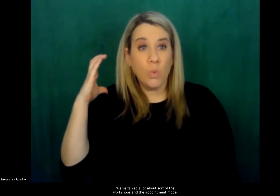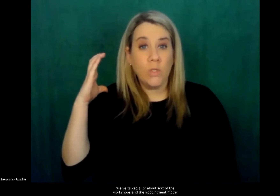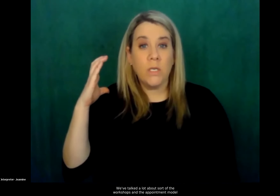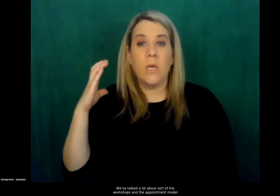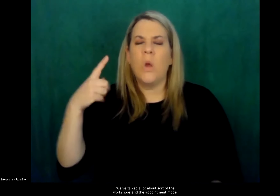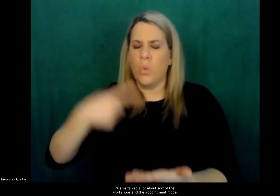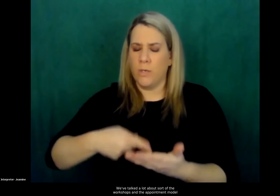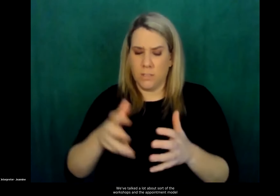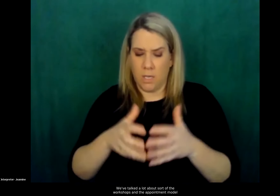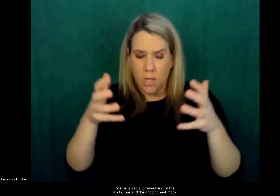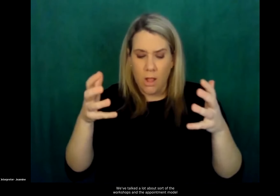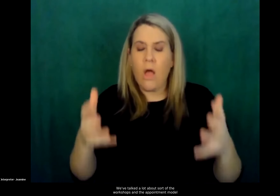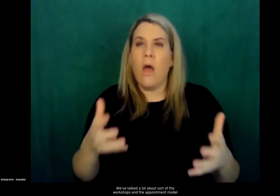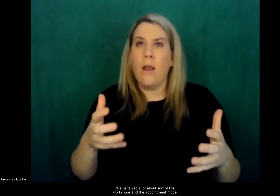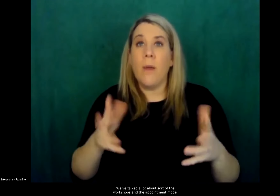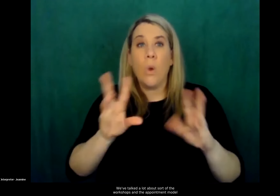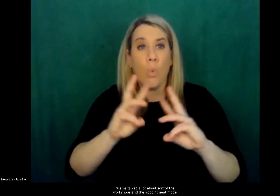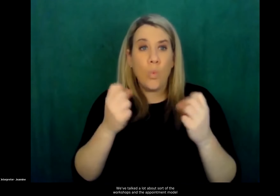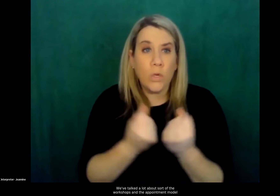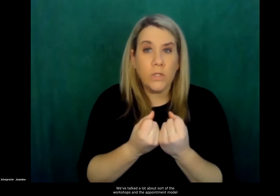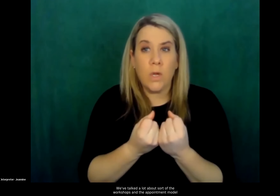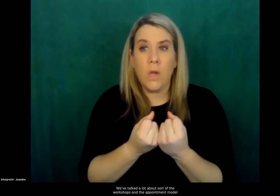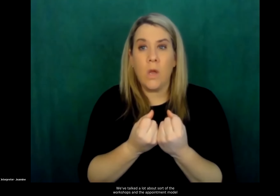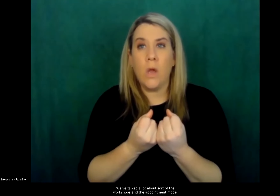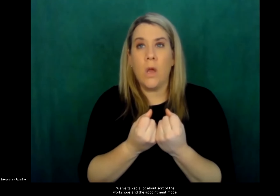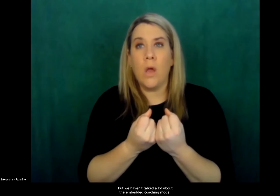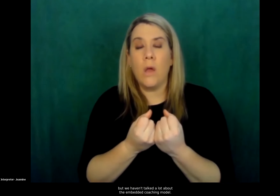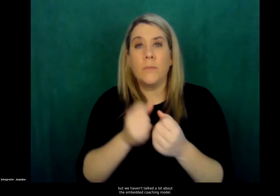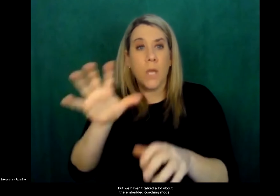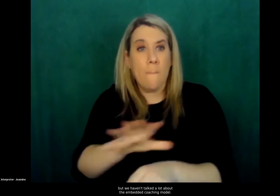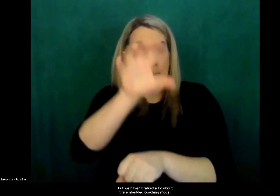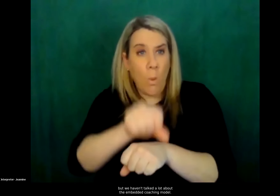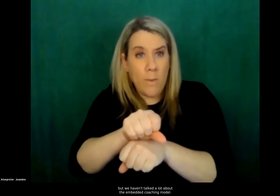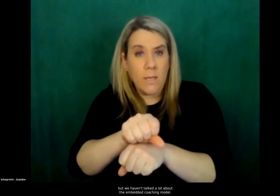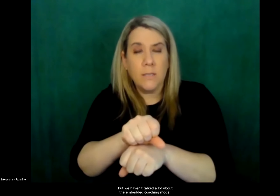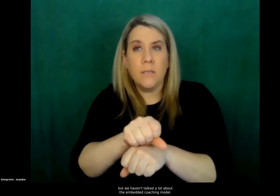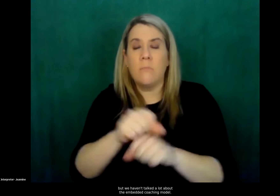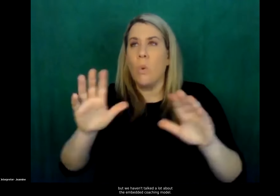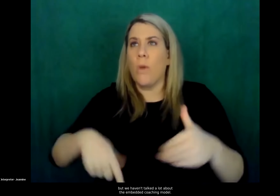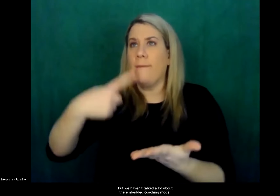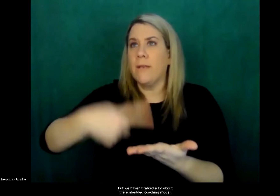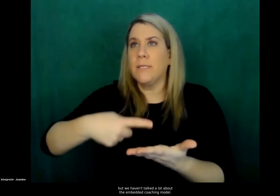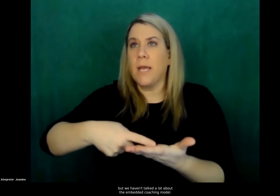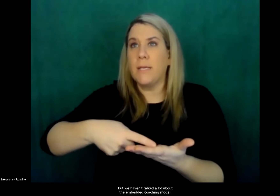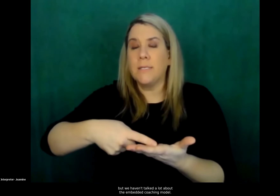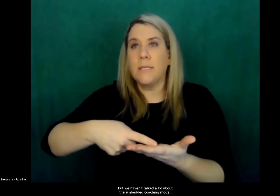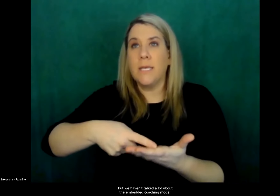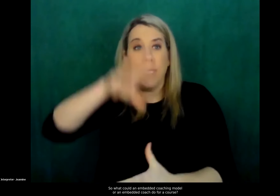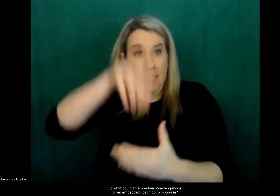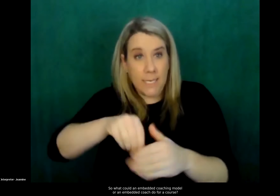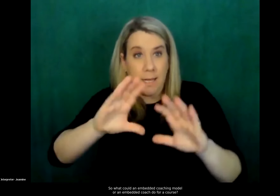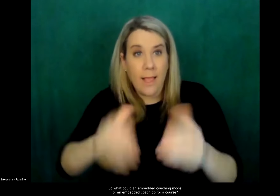talked a lot about sort of the workshops and the appointment model, but we haven't talked a lot about the embedded coaching